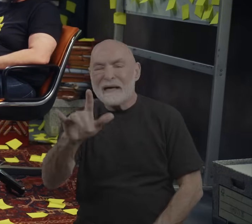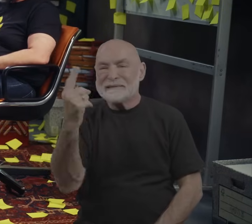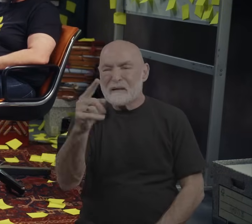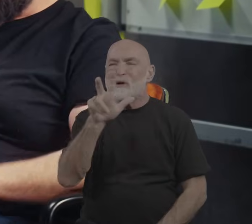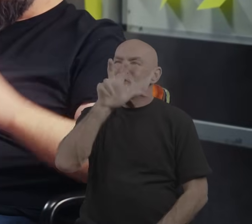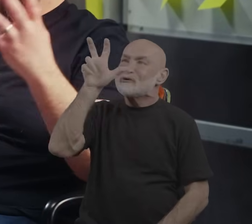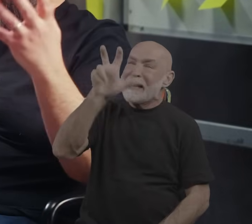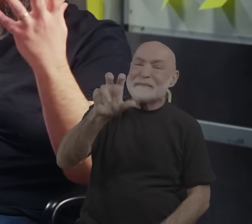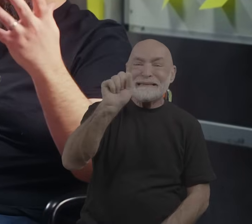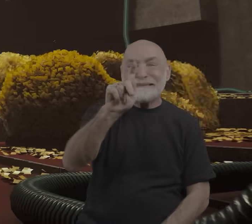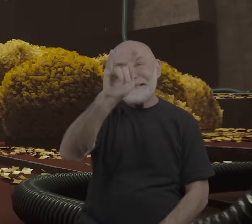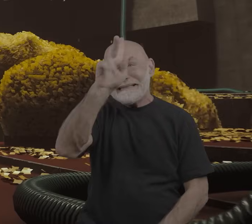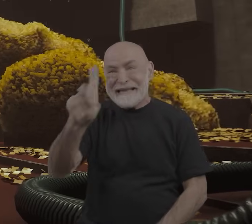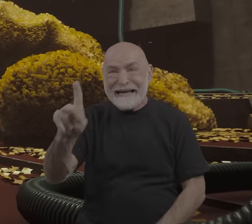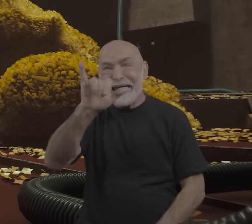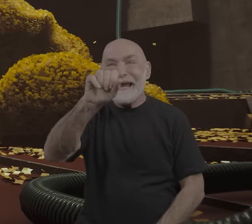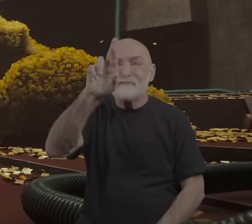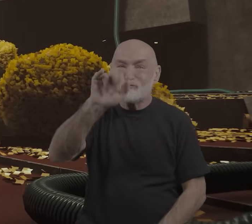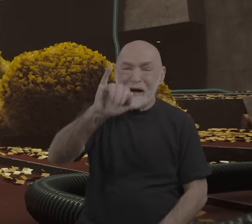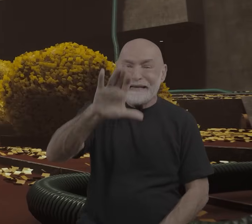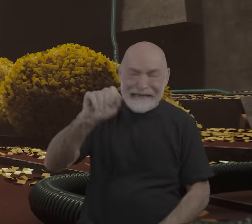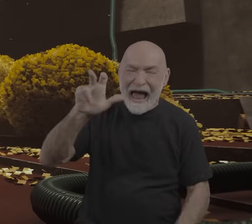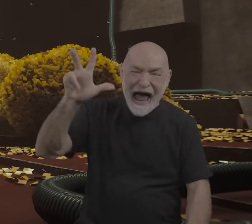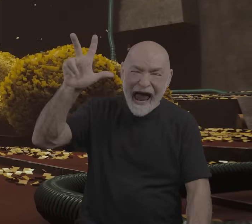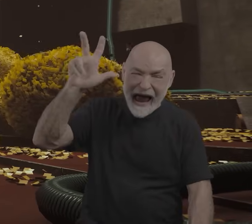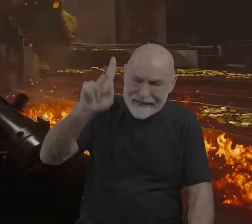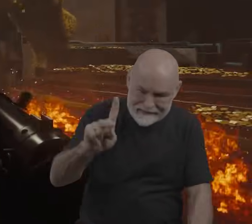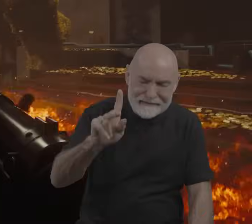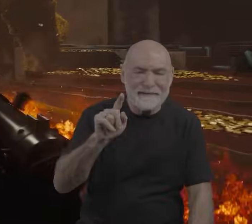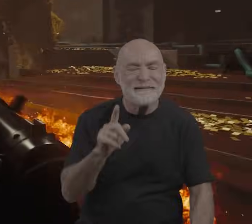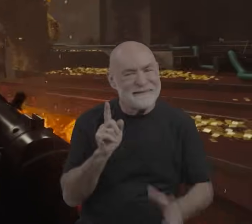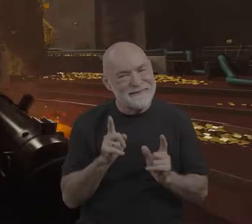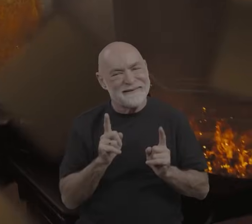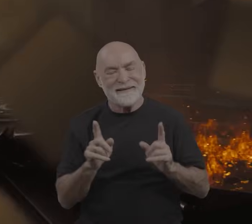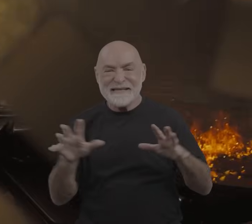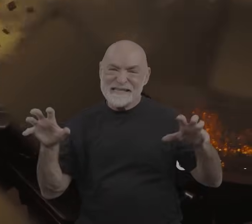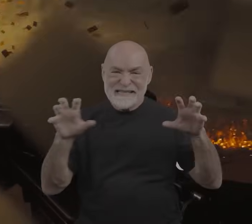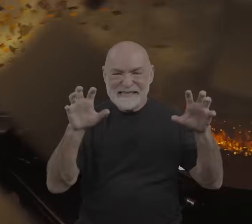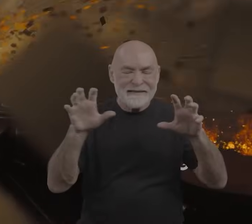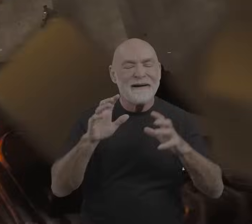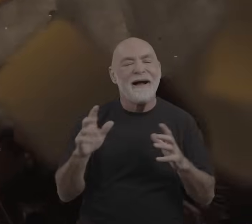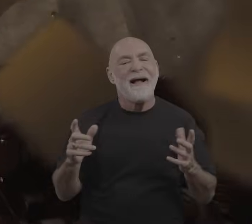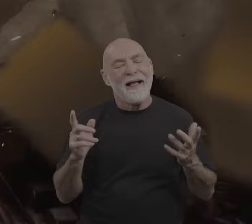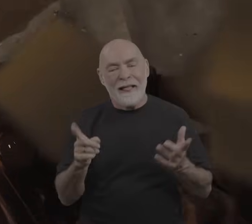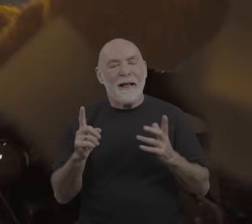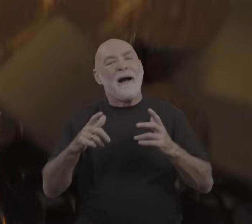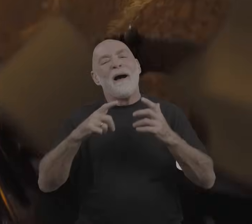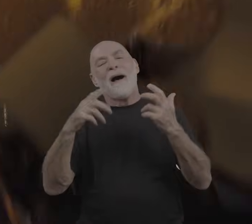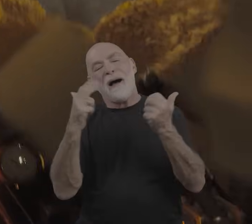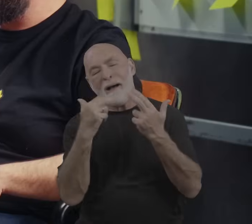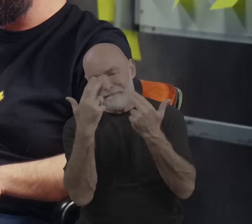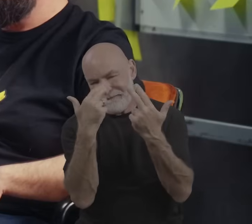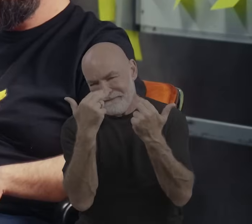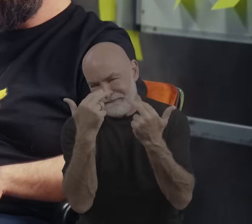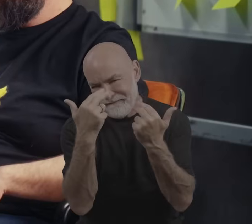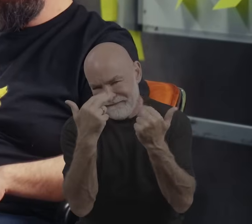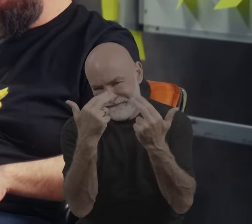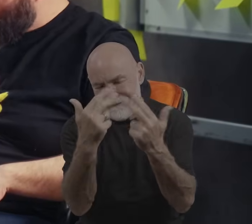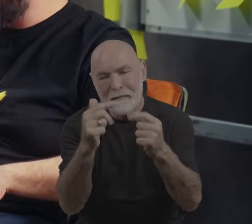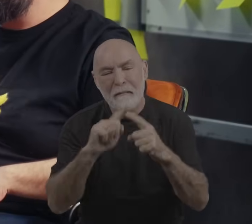I think actually shouts like, "Sticky Ricky! Sticky Ricky!" Which was, to us, very, very funny, but to that